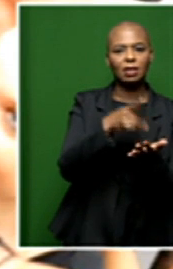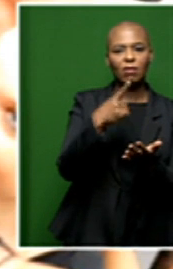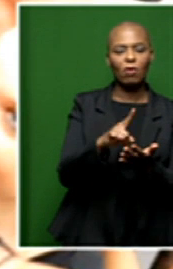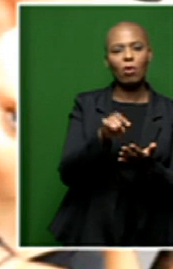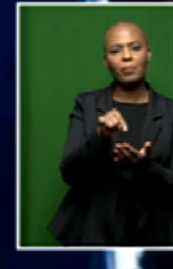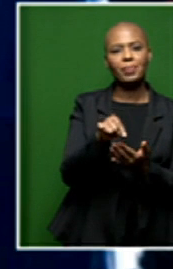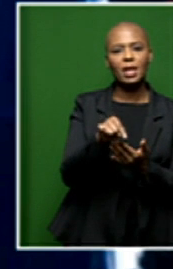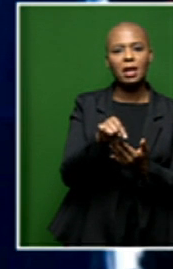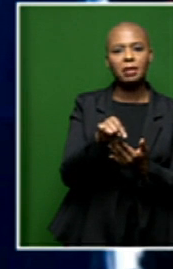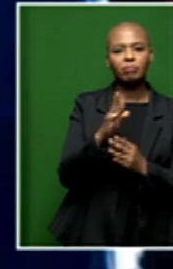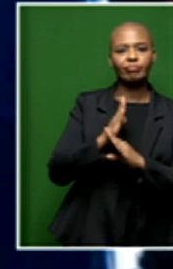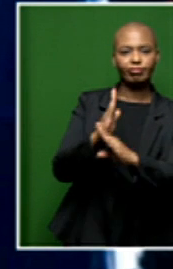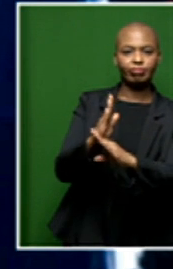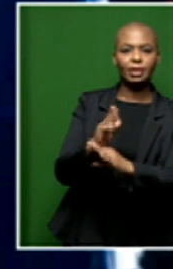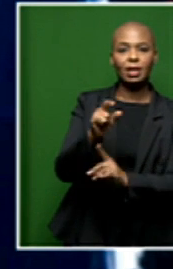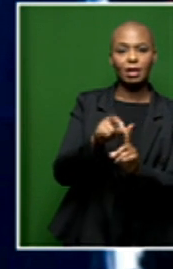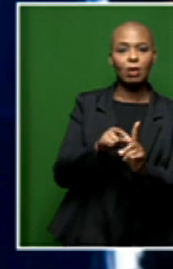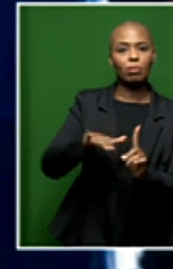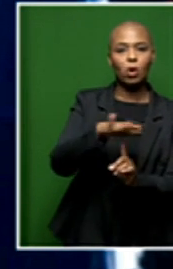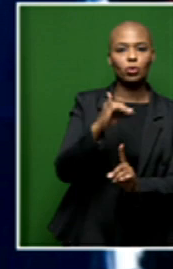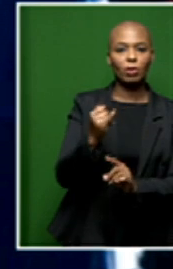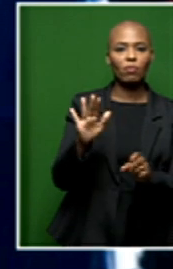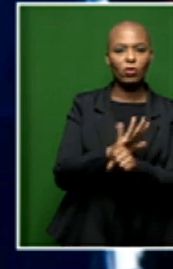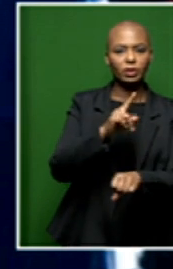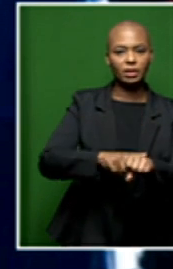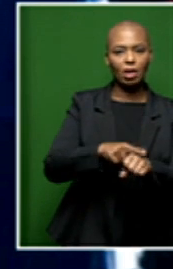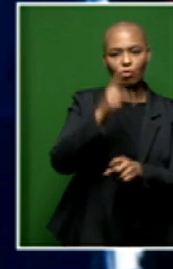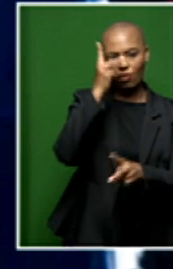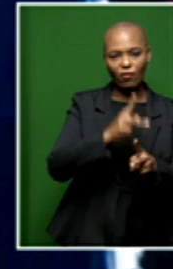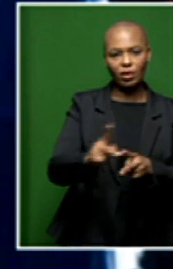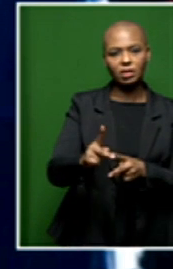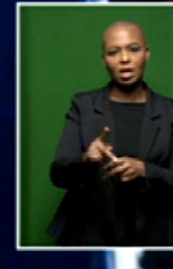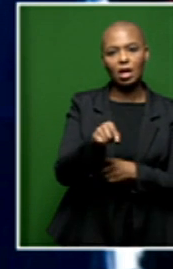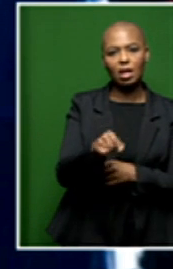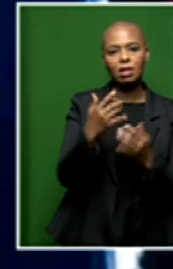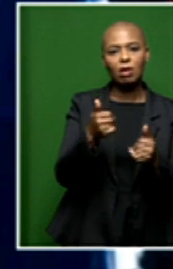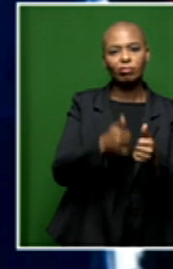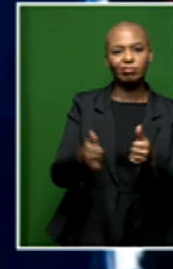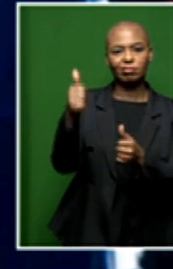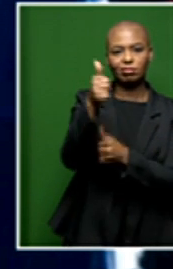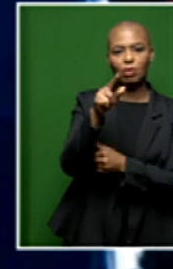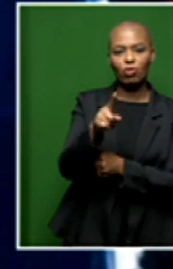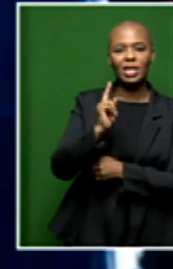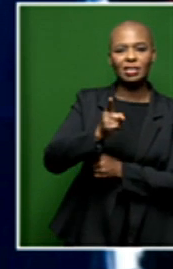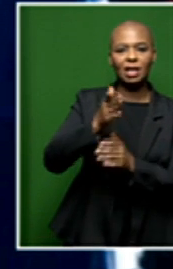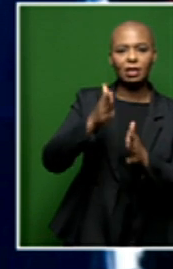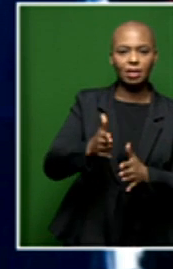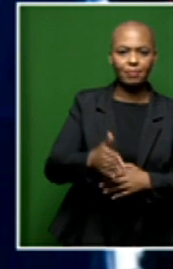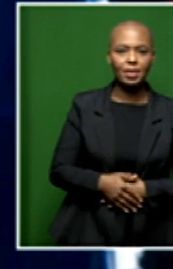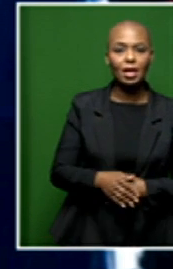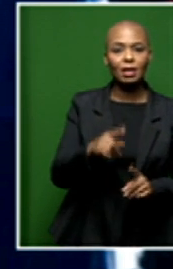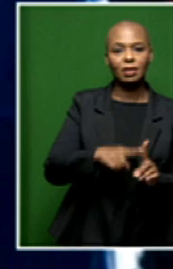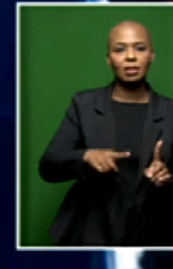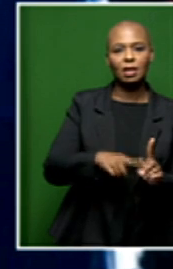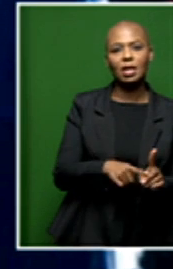Johannesburg. Ivana is a full-time professional close-quarter or hand-to-hand combat instructor. She incorporates Krav Mag,